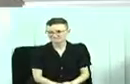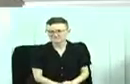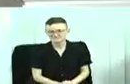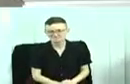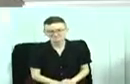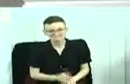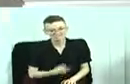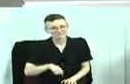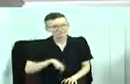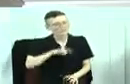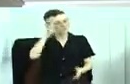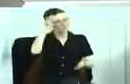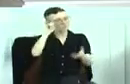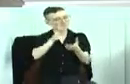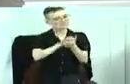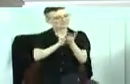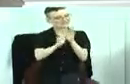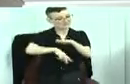You believe in the resurrection?